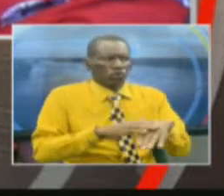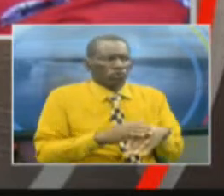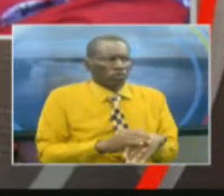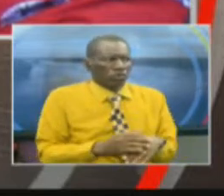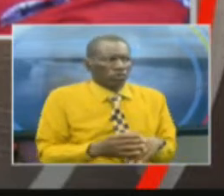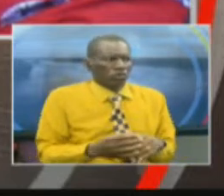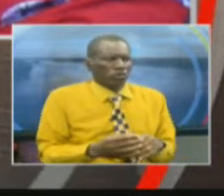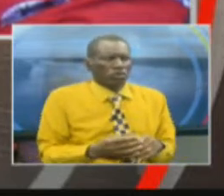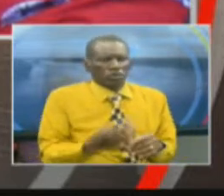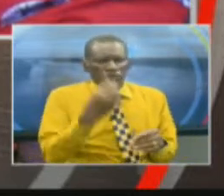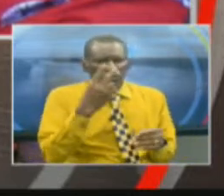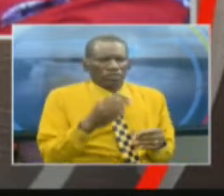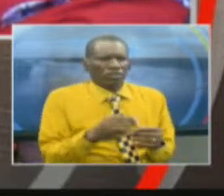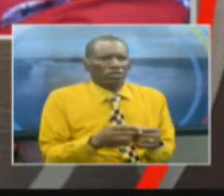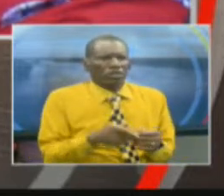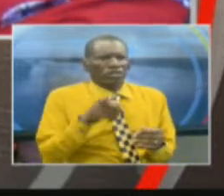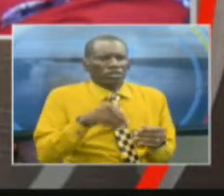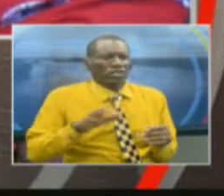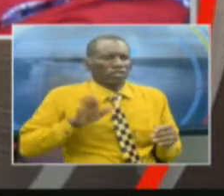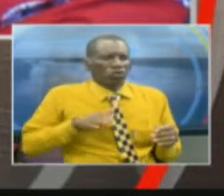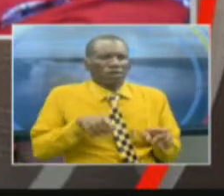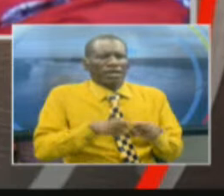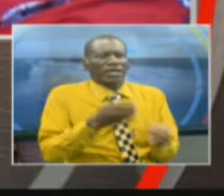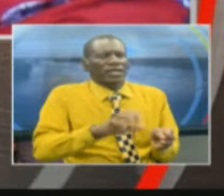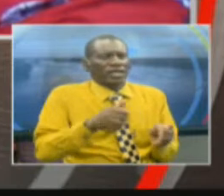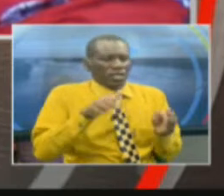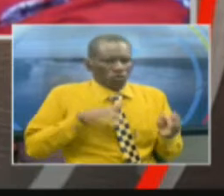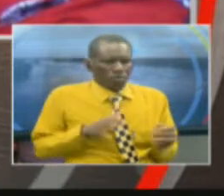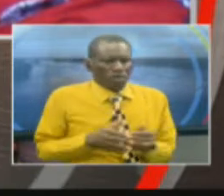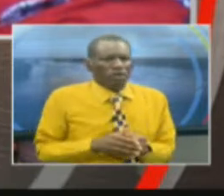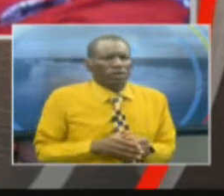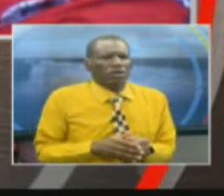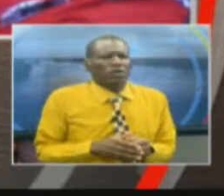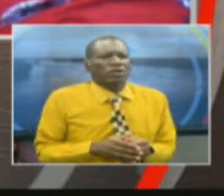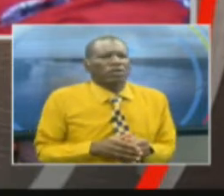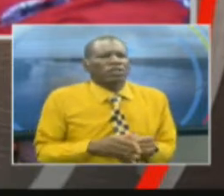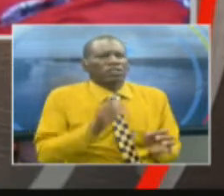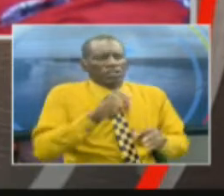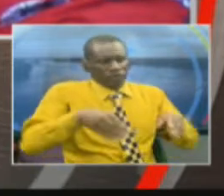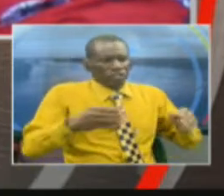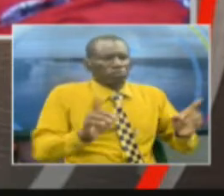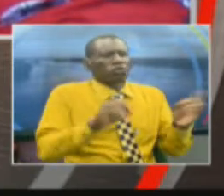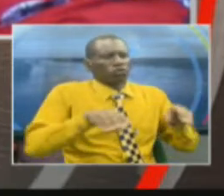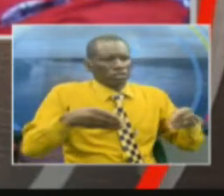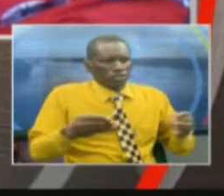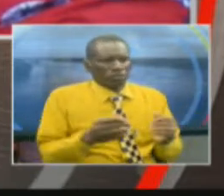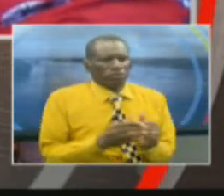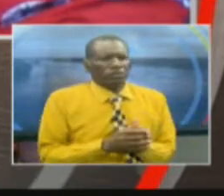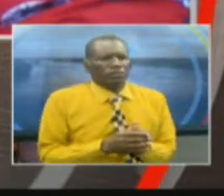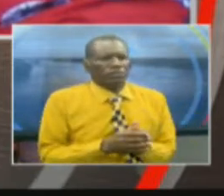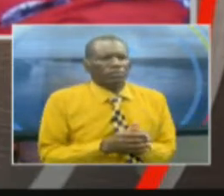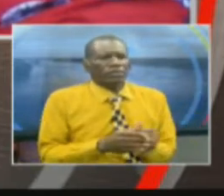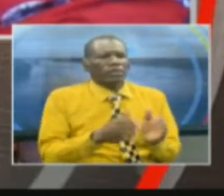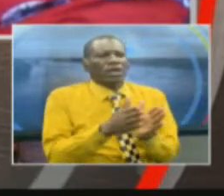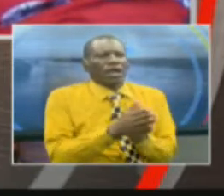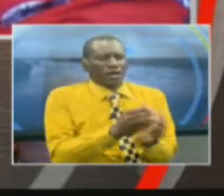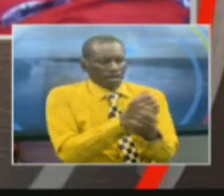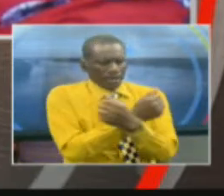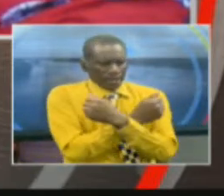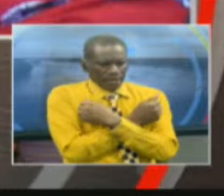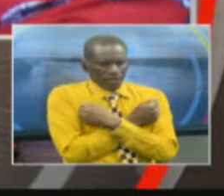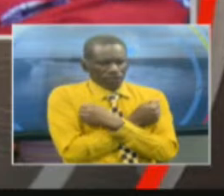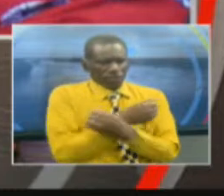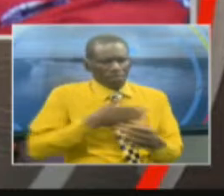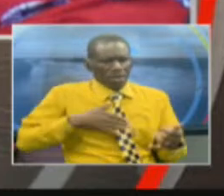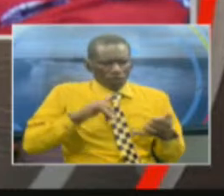see, Susan is a woman like any other woman, whether you are disabled or you are not disabled. And I love her like that